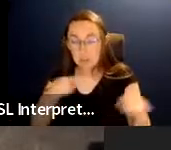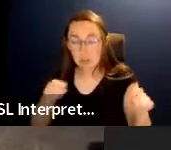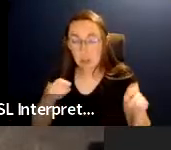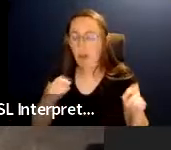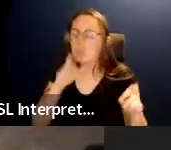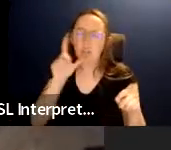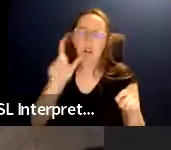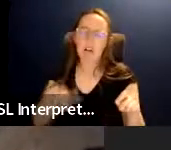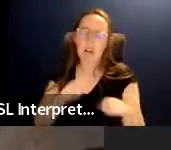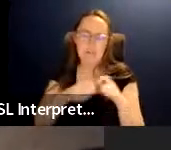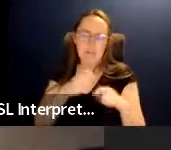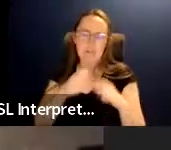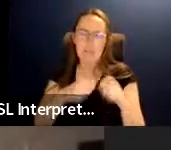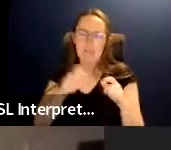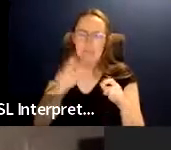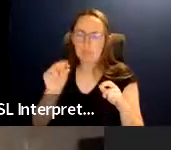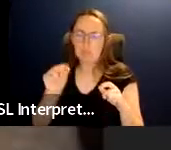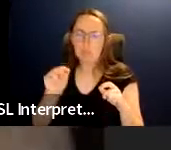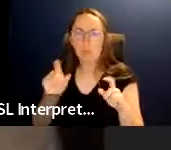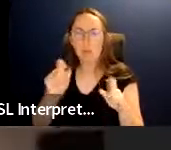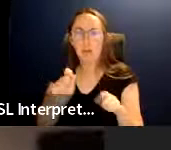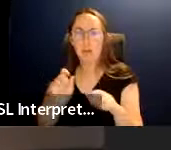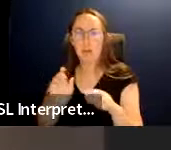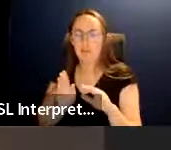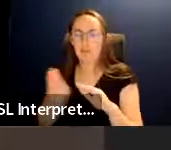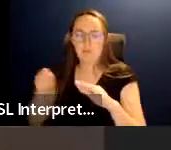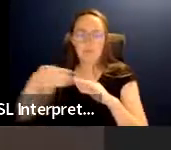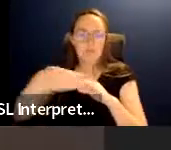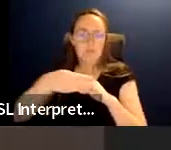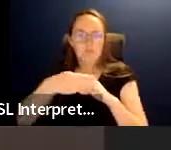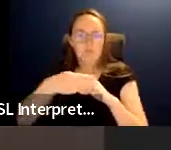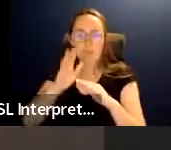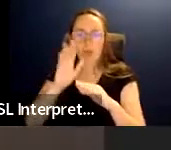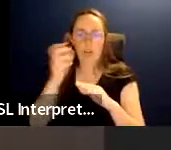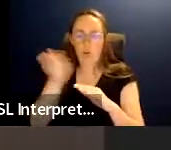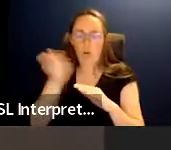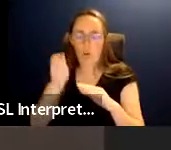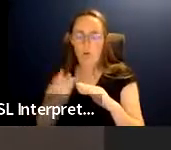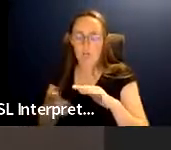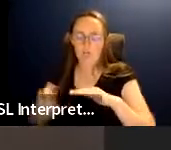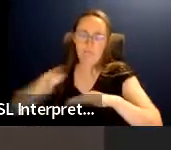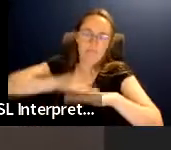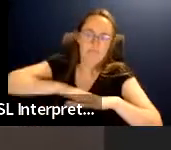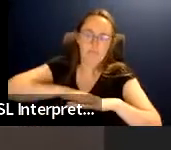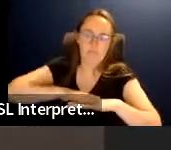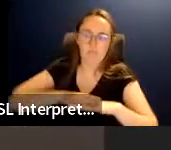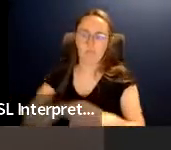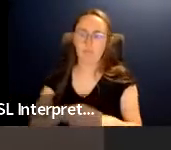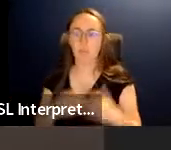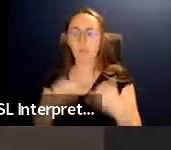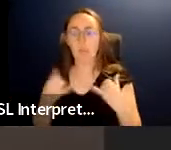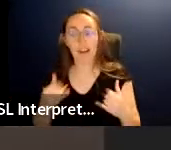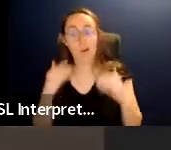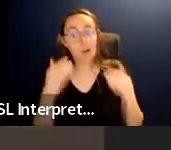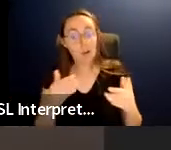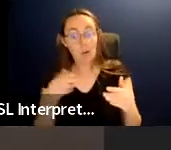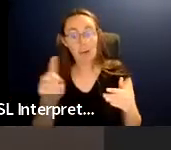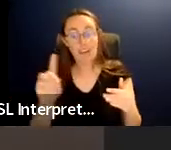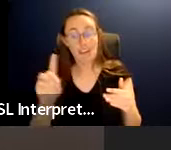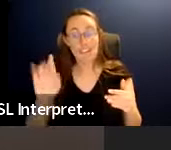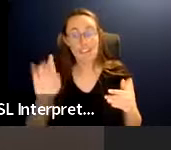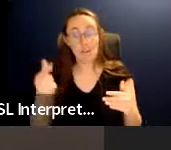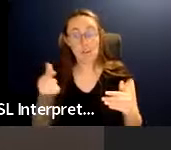because that's what's going to hold that. So now we have our D-ring. So go ahead and put your D-ring on one of the